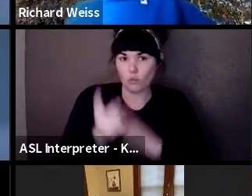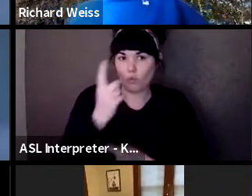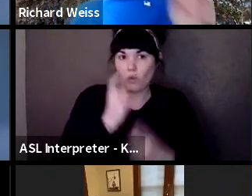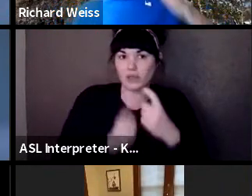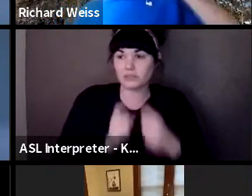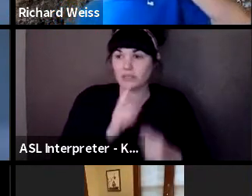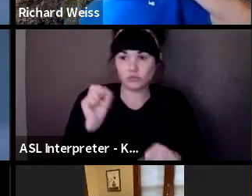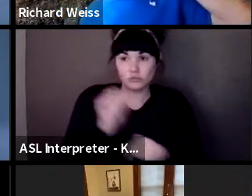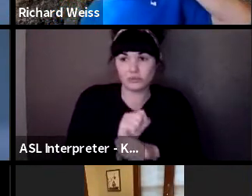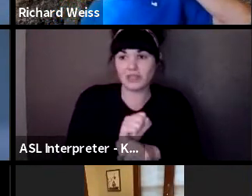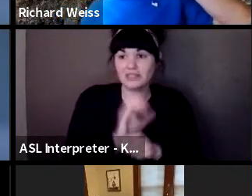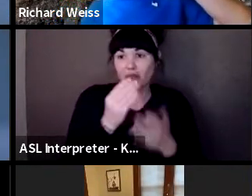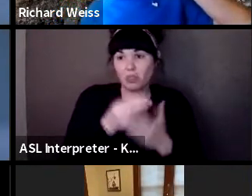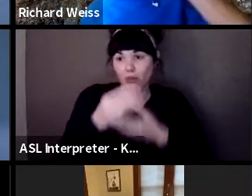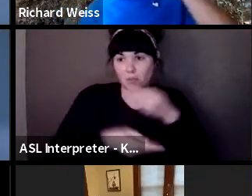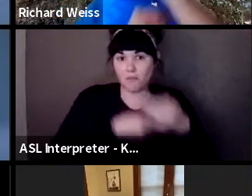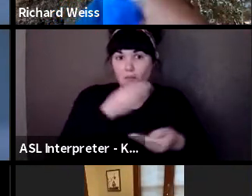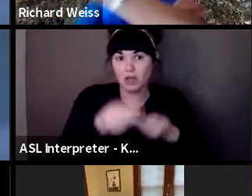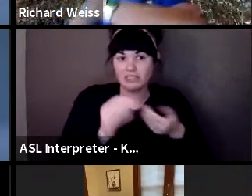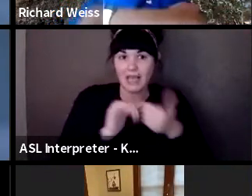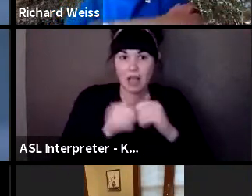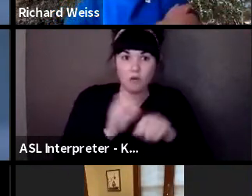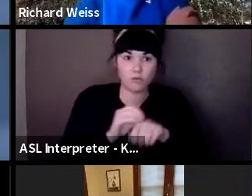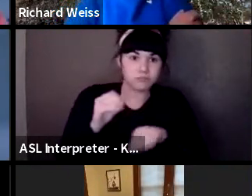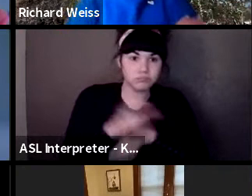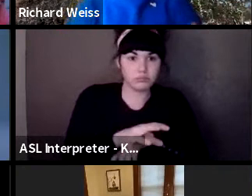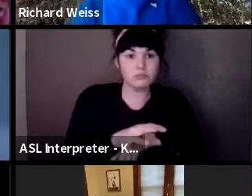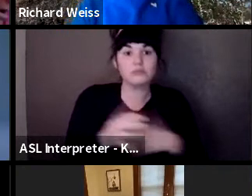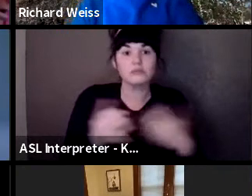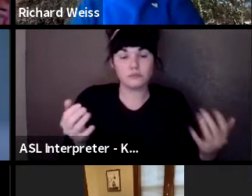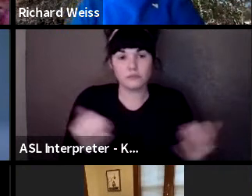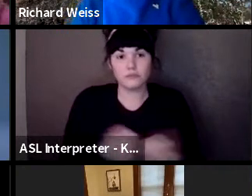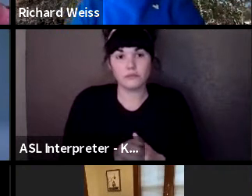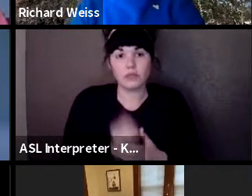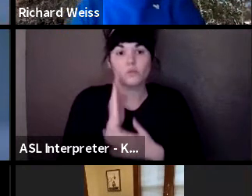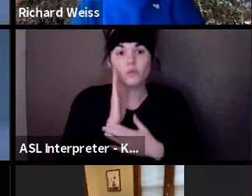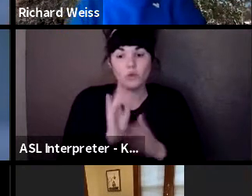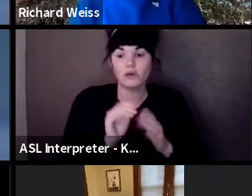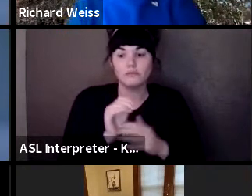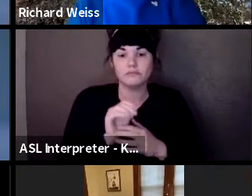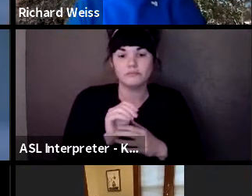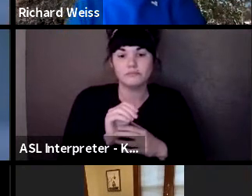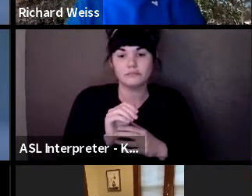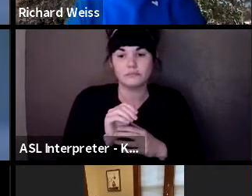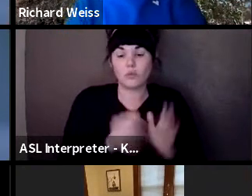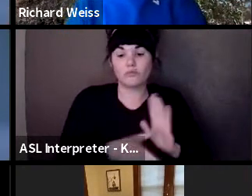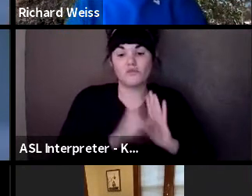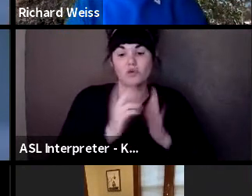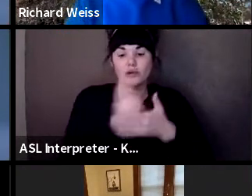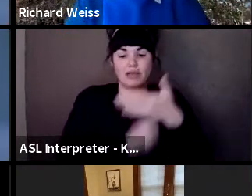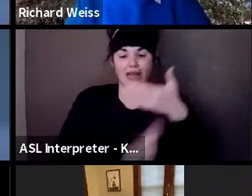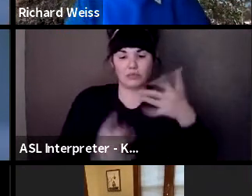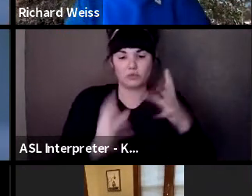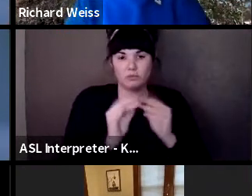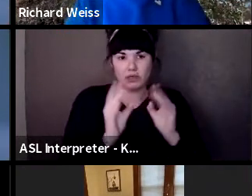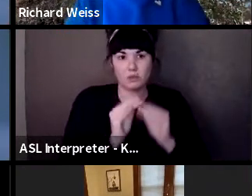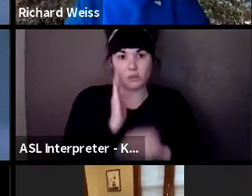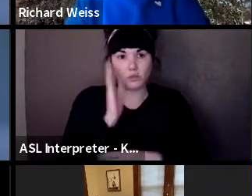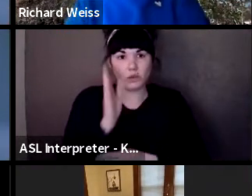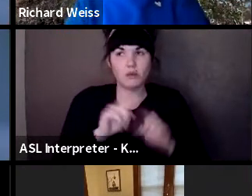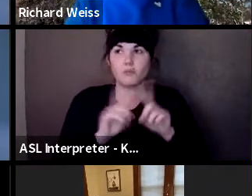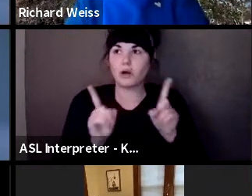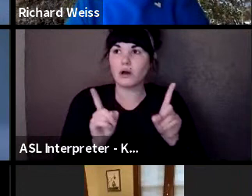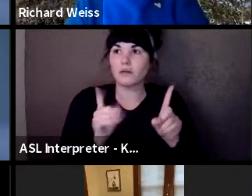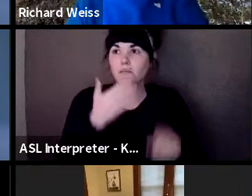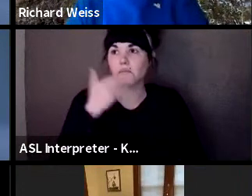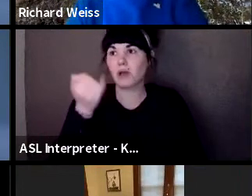the budget that will be identified next week at next week's meeting. I think it would almost be more prudent to